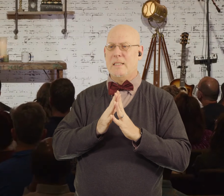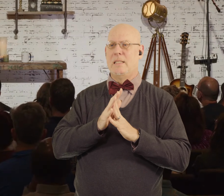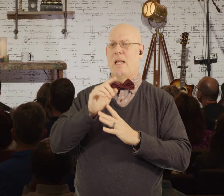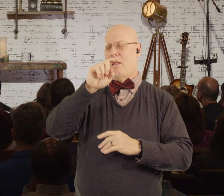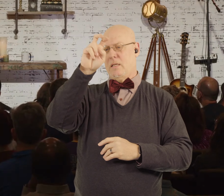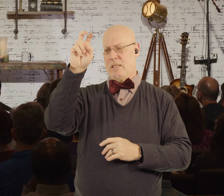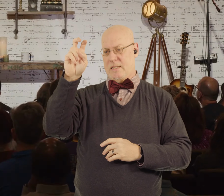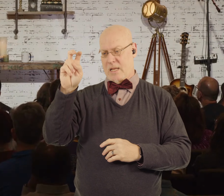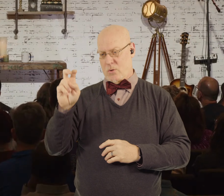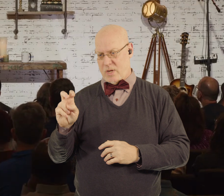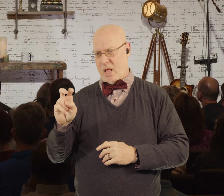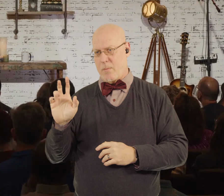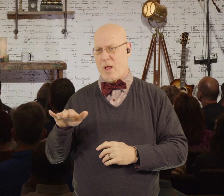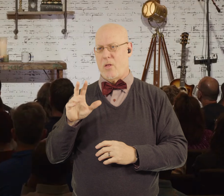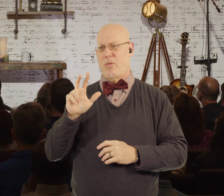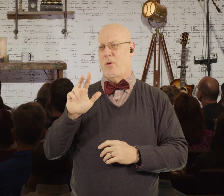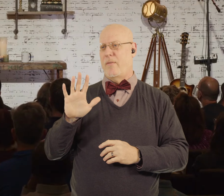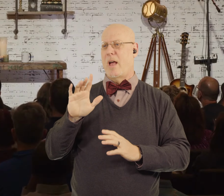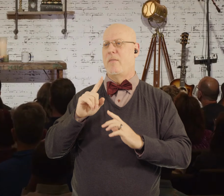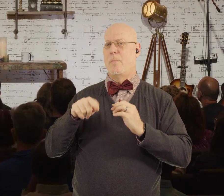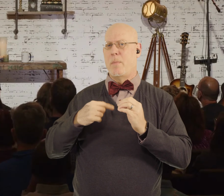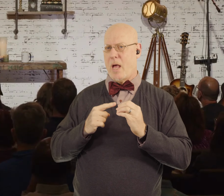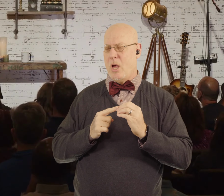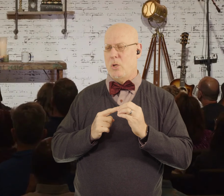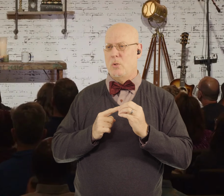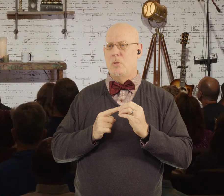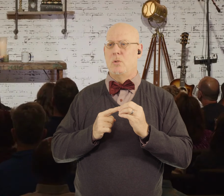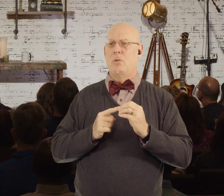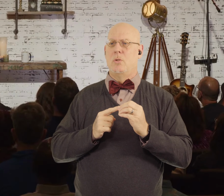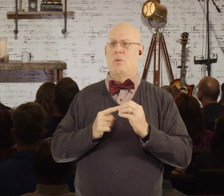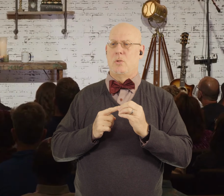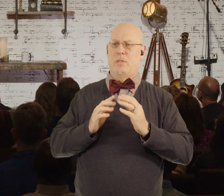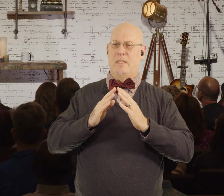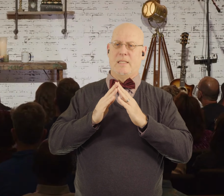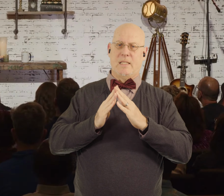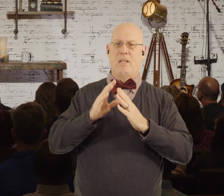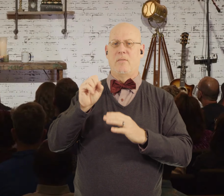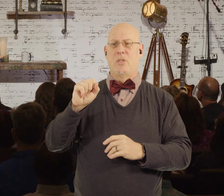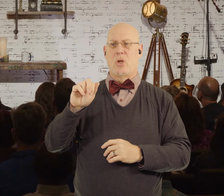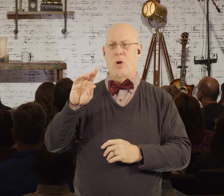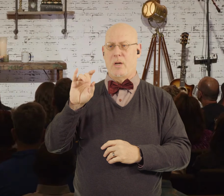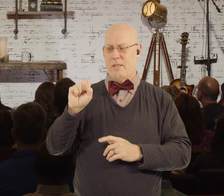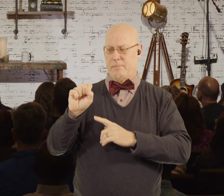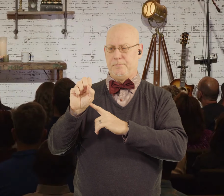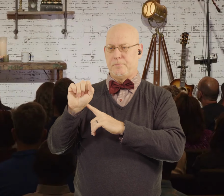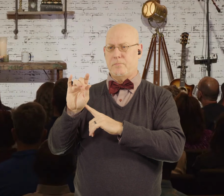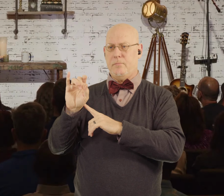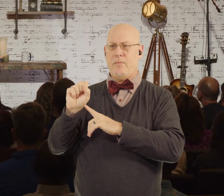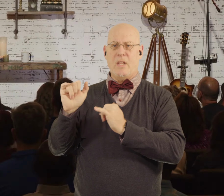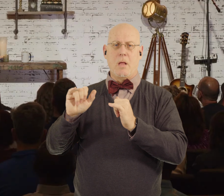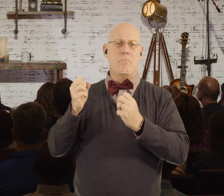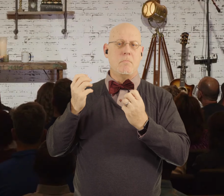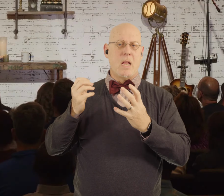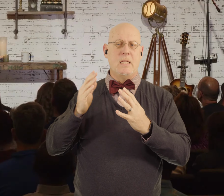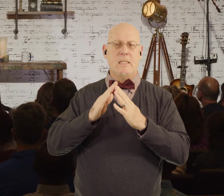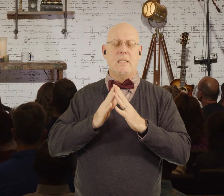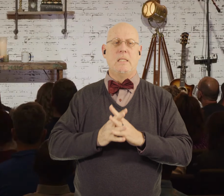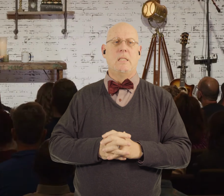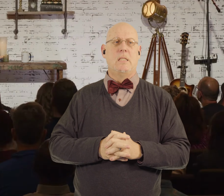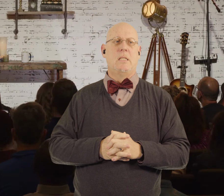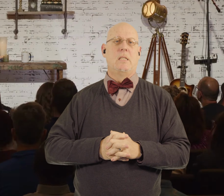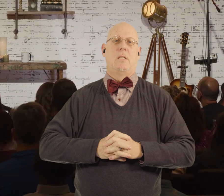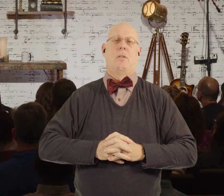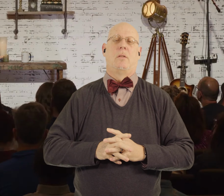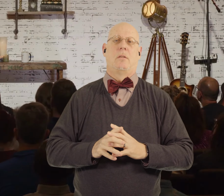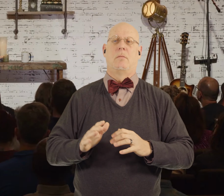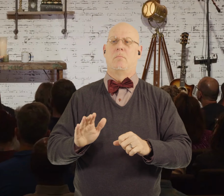city. And then down to the south, about 35 miles to the city of Sardis. And Sardis was, like many of